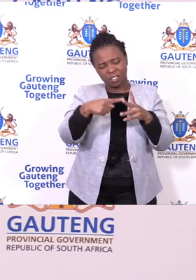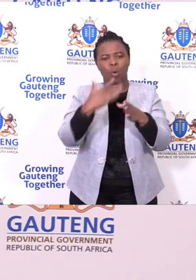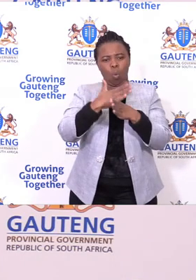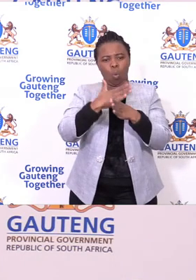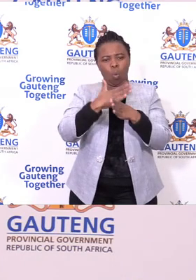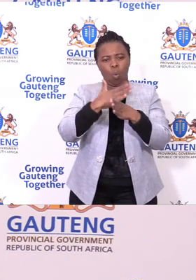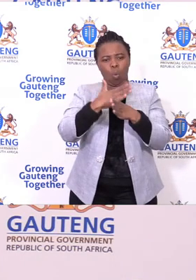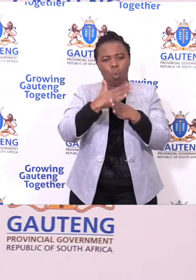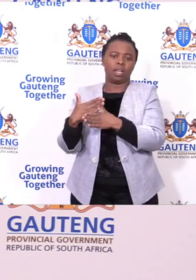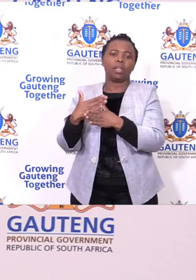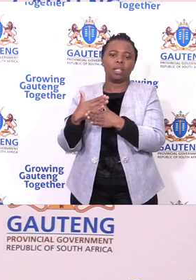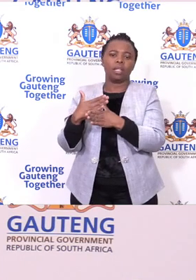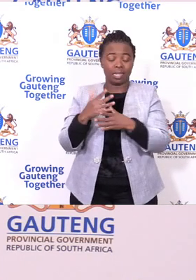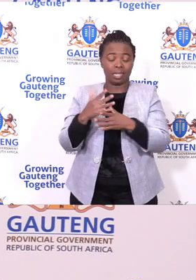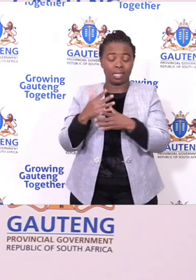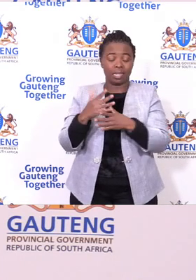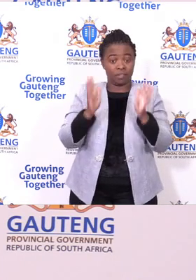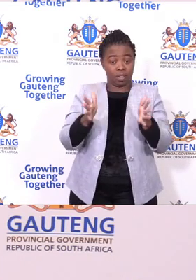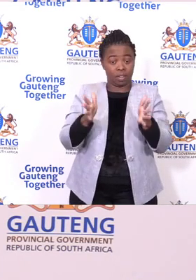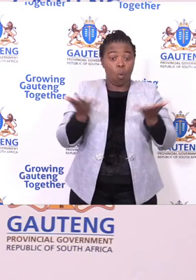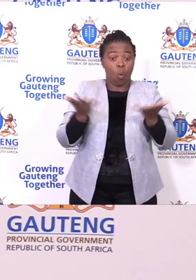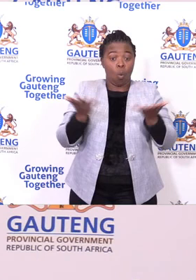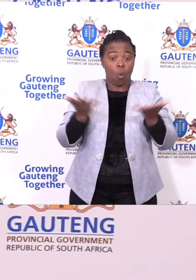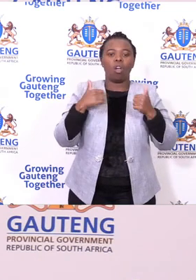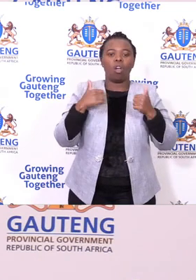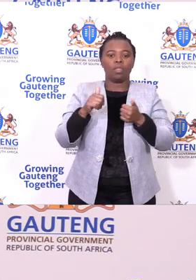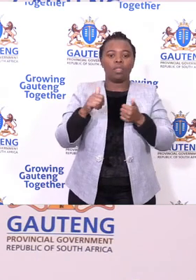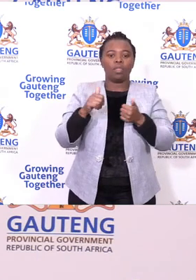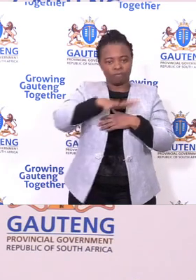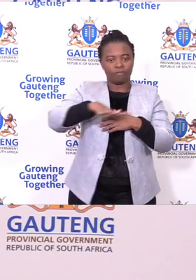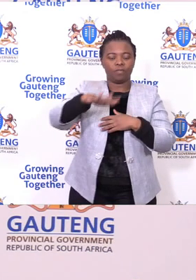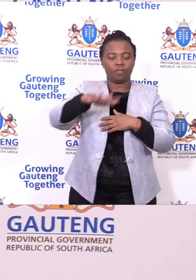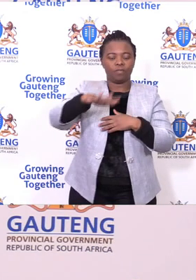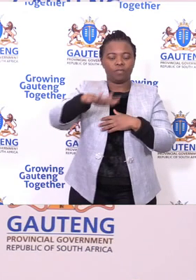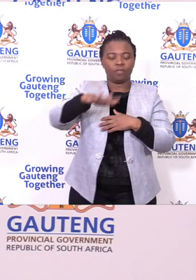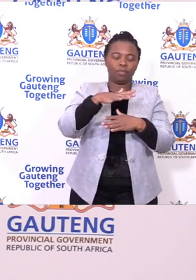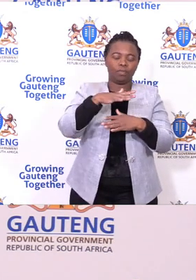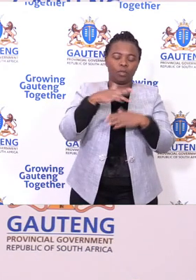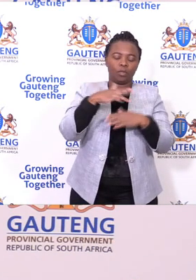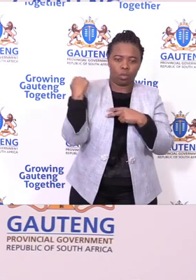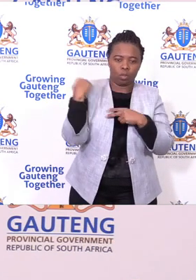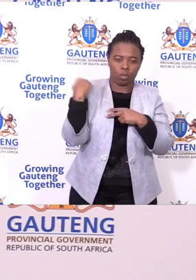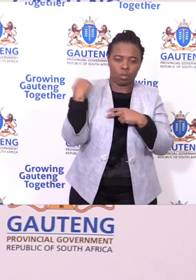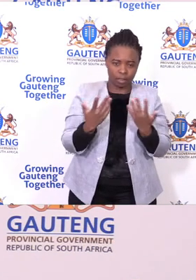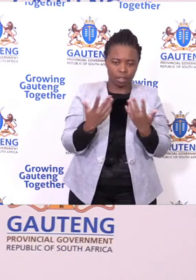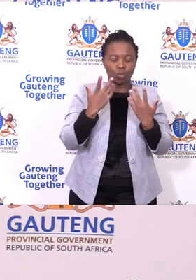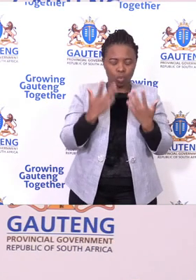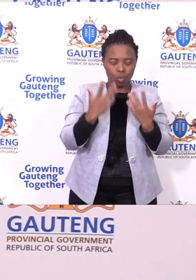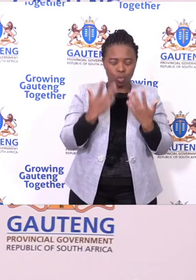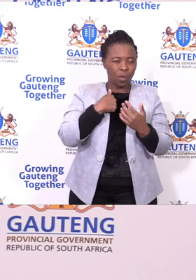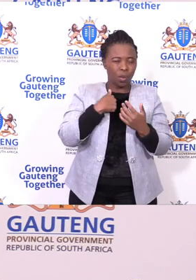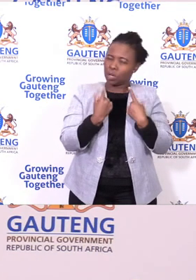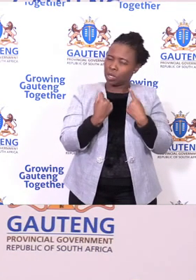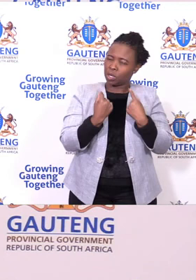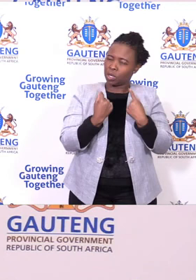are actually done in health facilities. So there is something that is happening, and we are continuously,